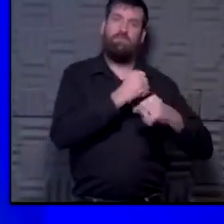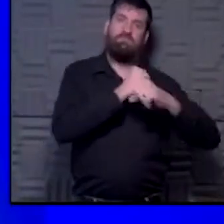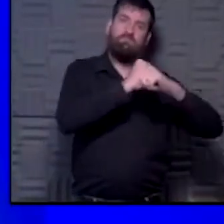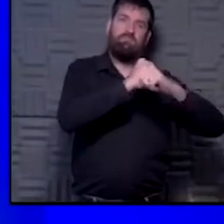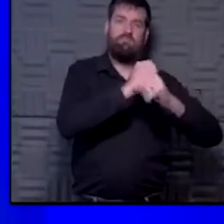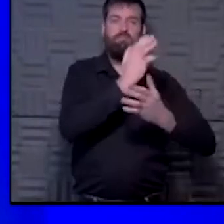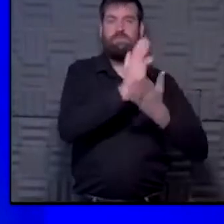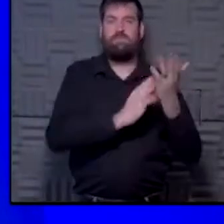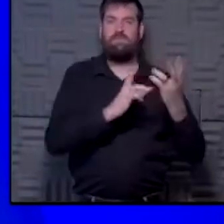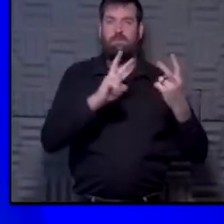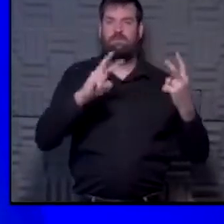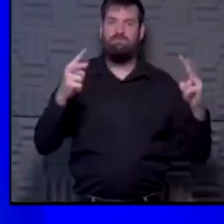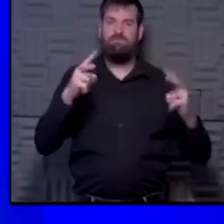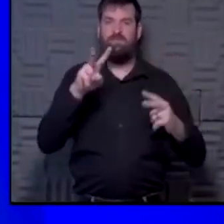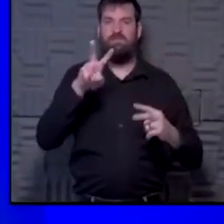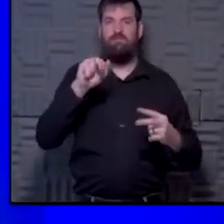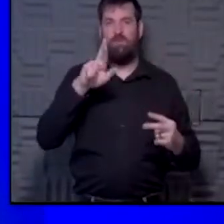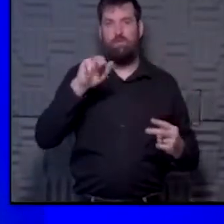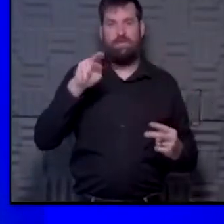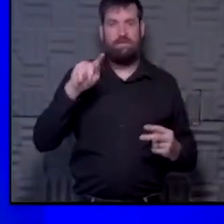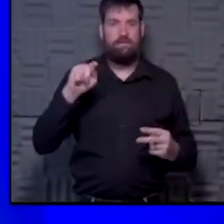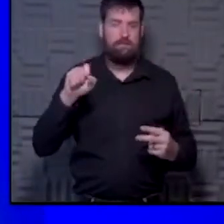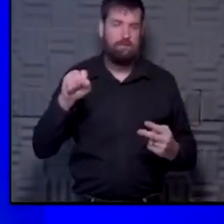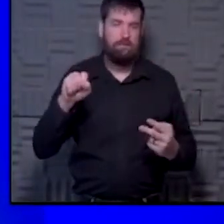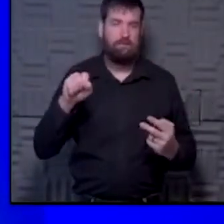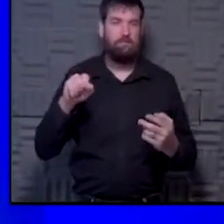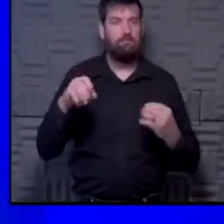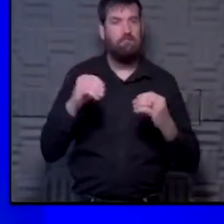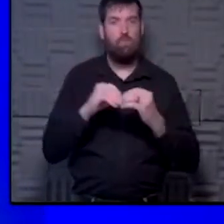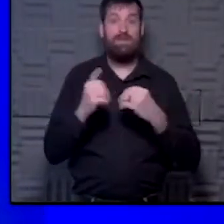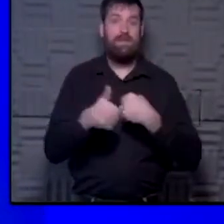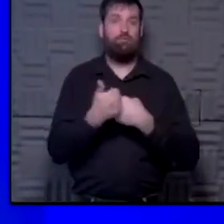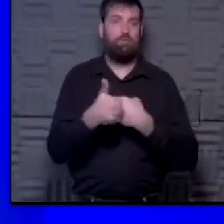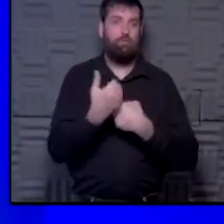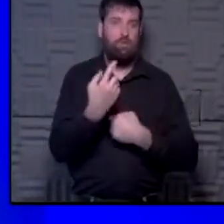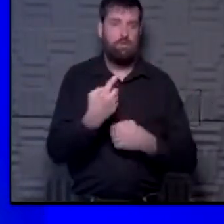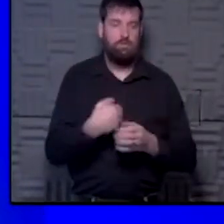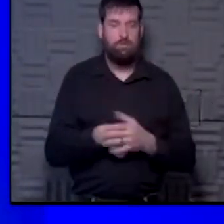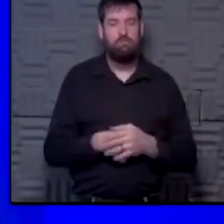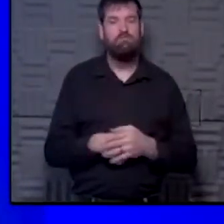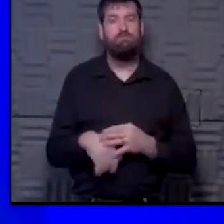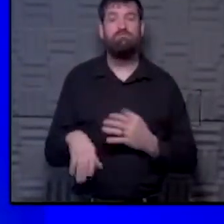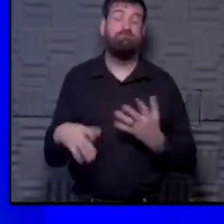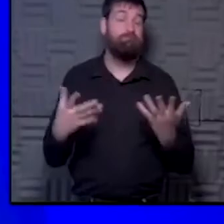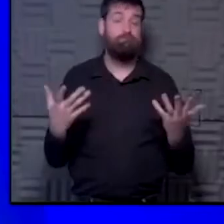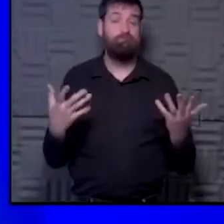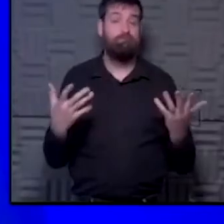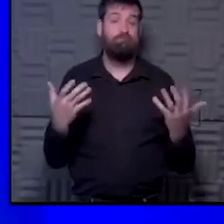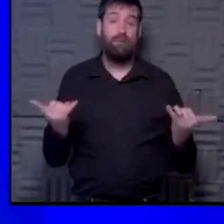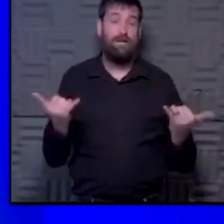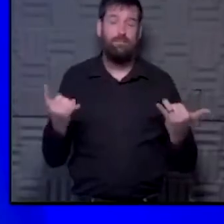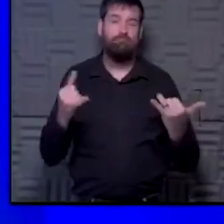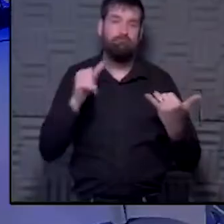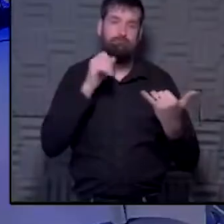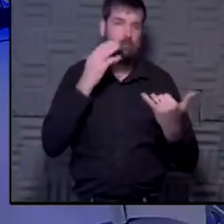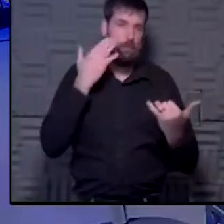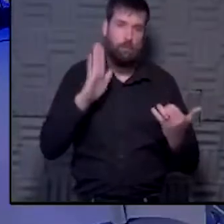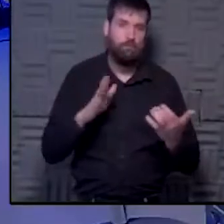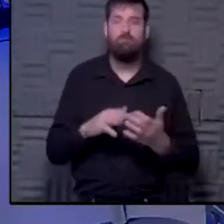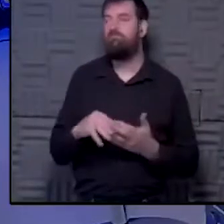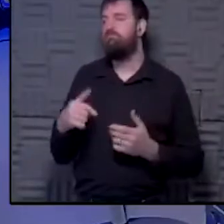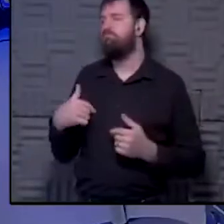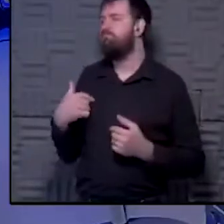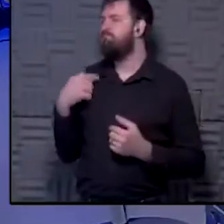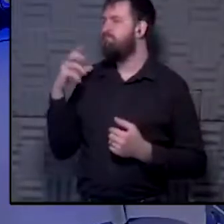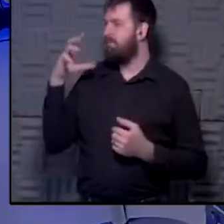to some of the more dangerous variants. So Yeah. we will know the answer. I don't think we know that answer yet. Yeah, I'm going to